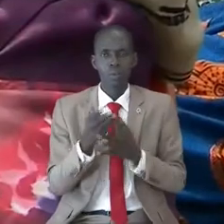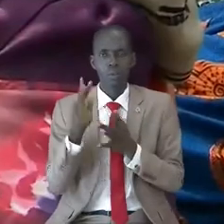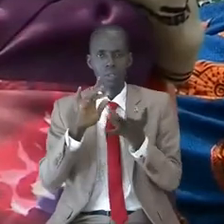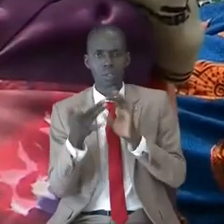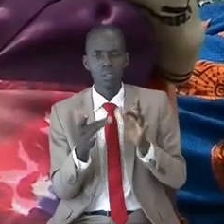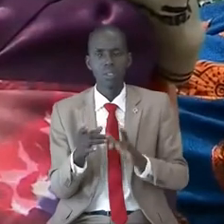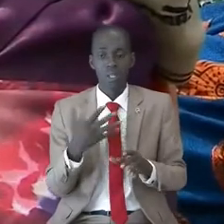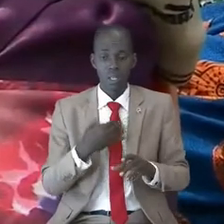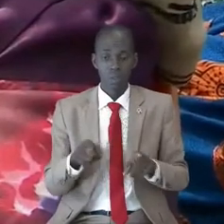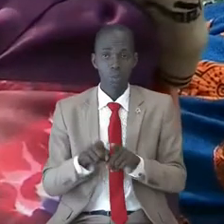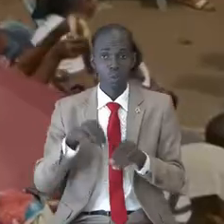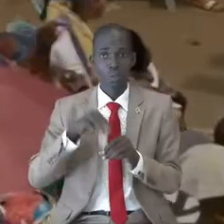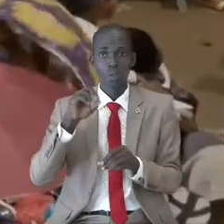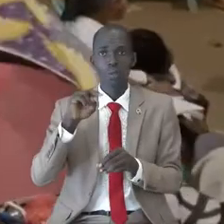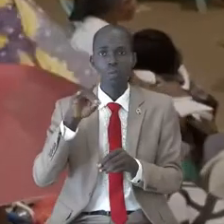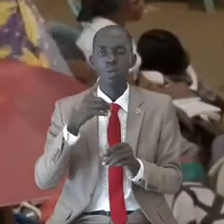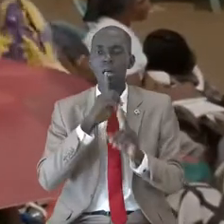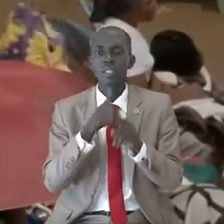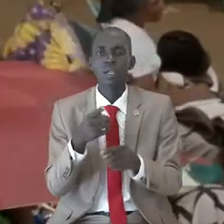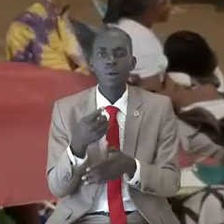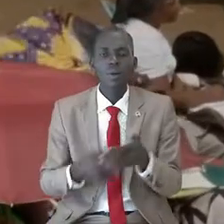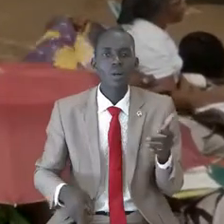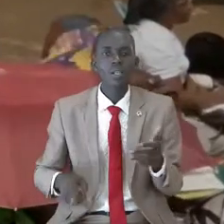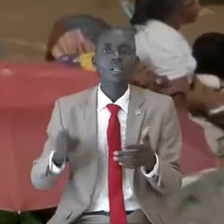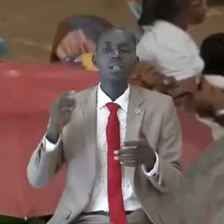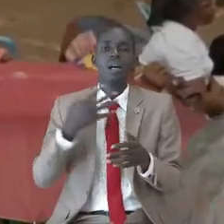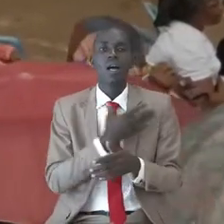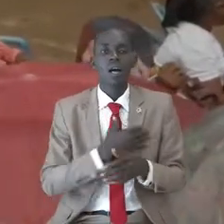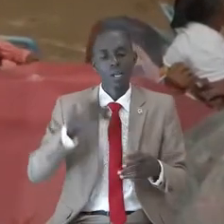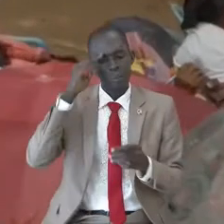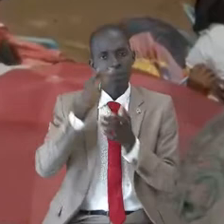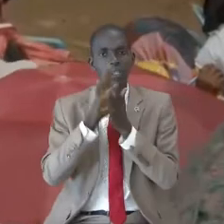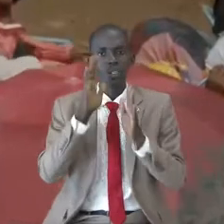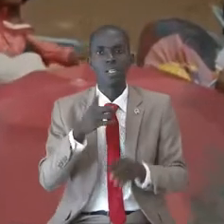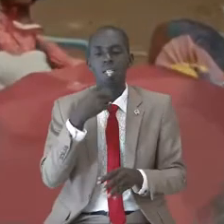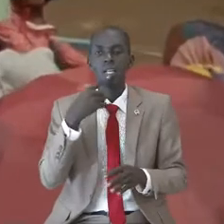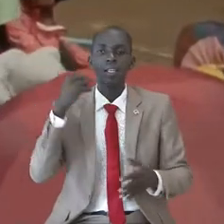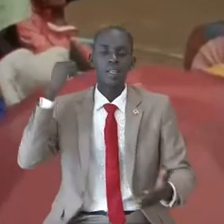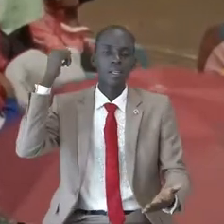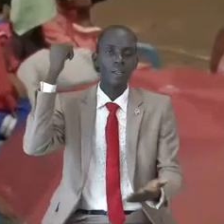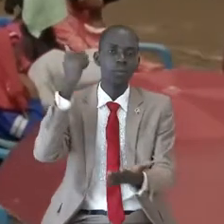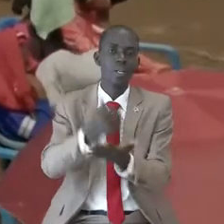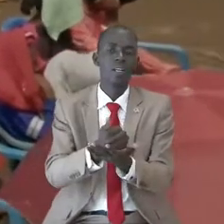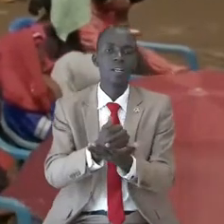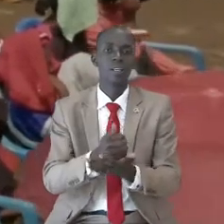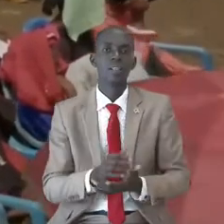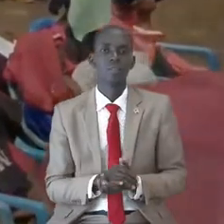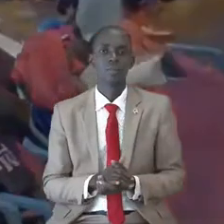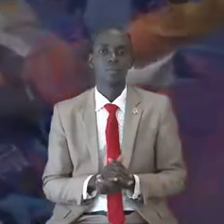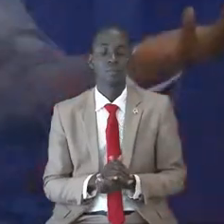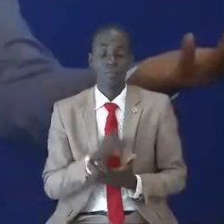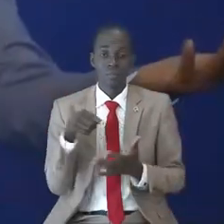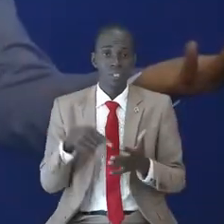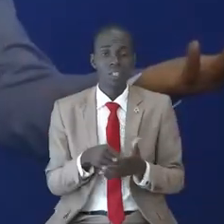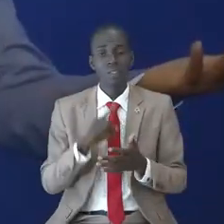Alpha location here, Ondo people, are the believers there? Yeah. This sign